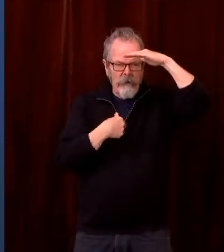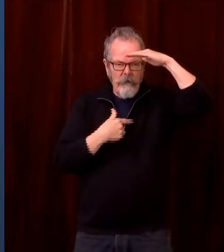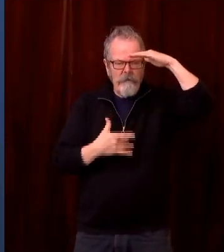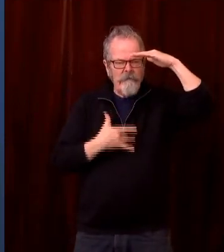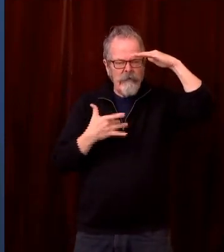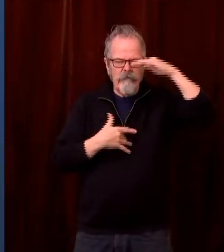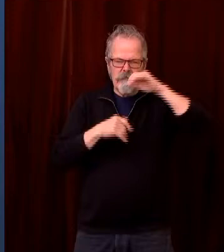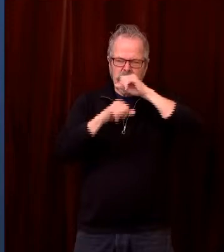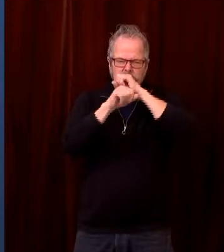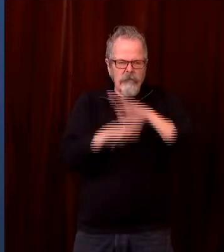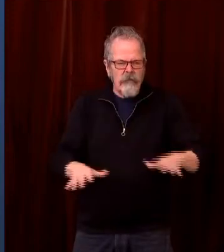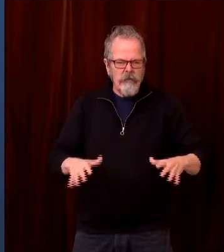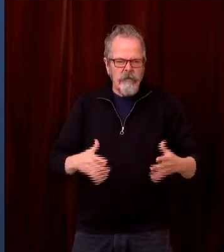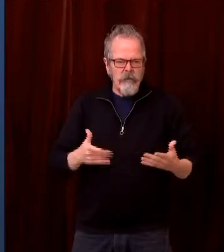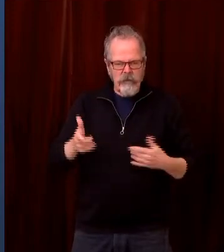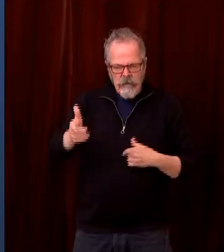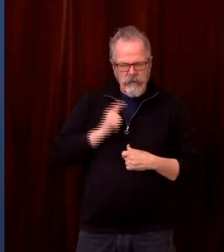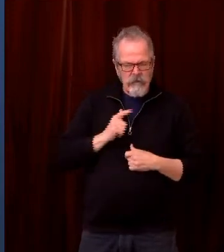in our state.